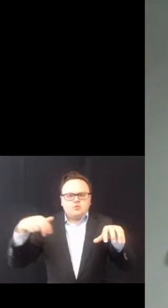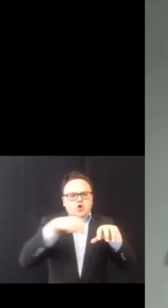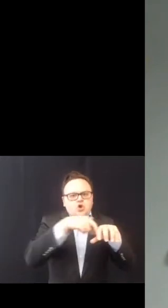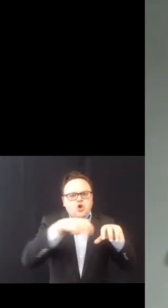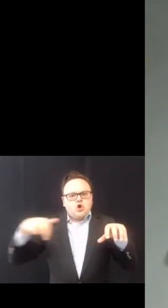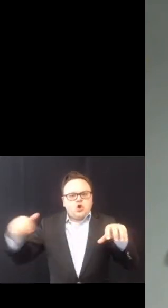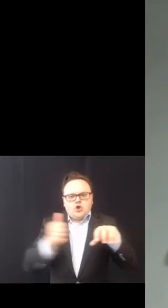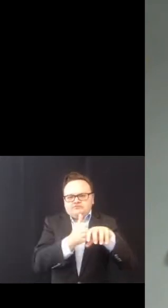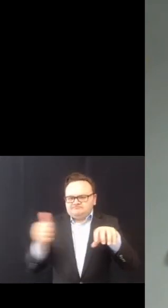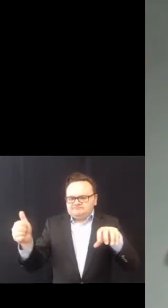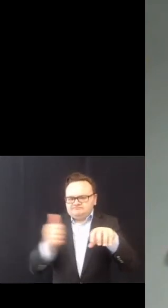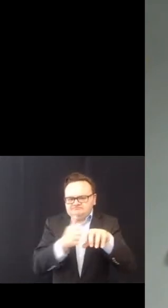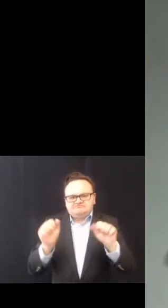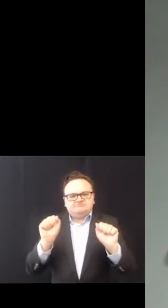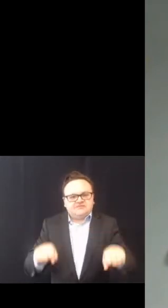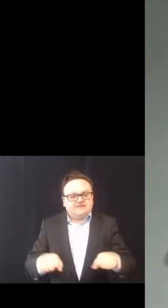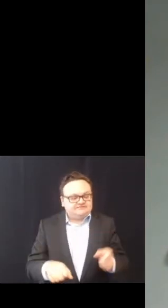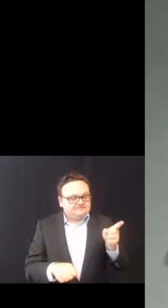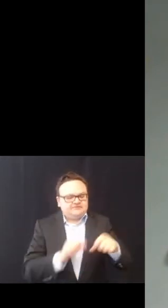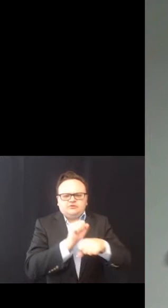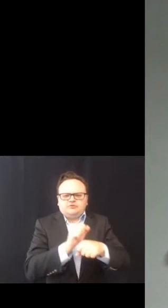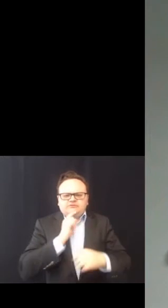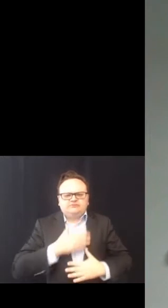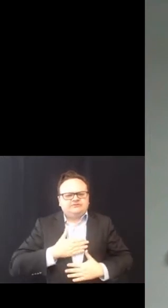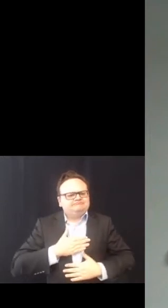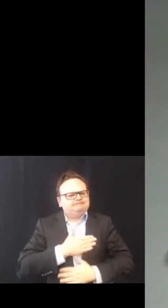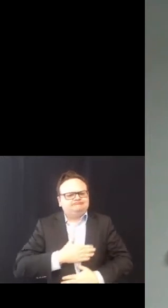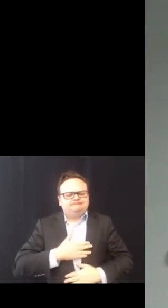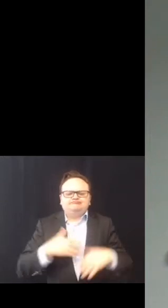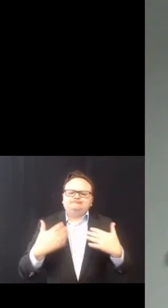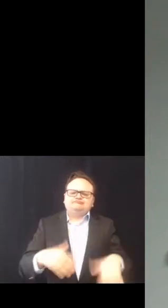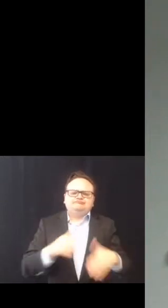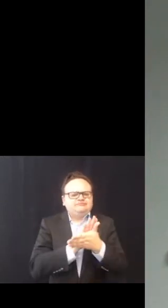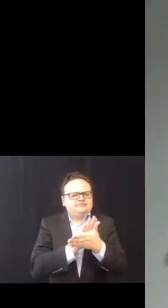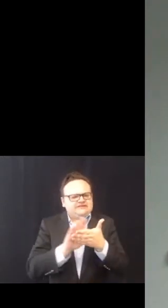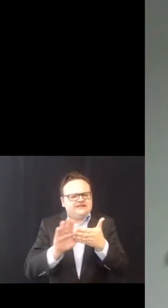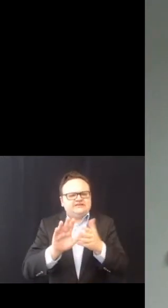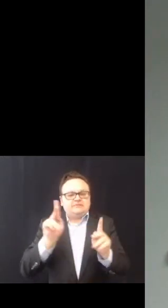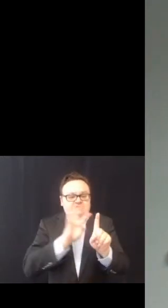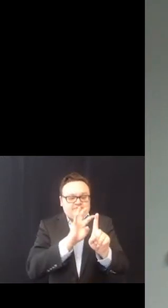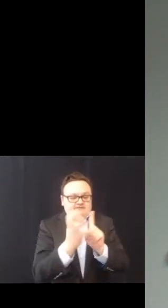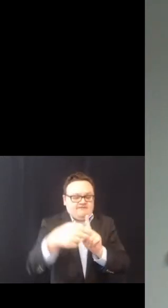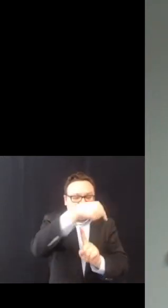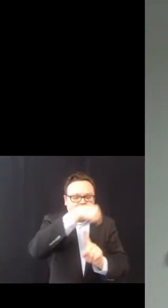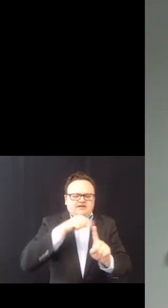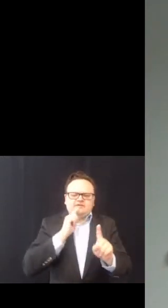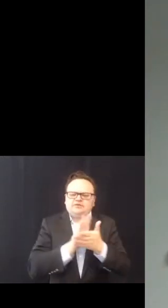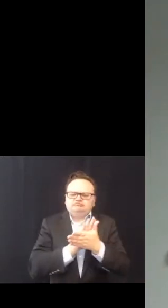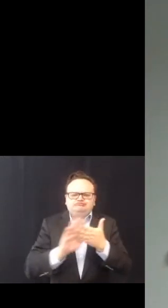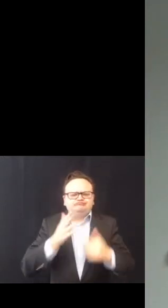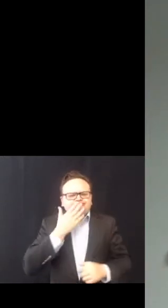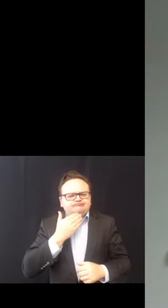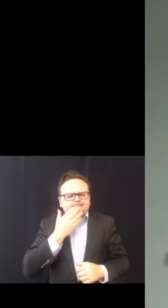that I really like and very nice around me, people around me. I have been